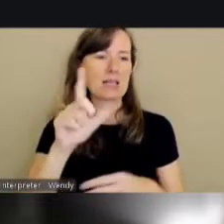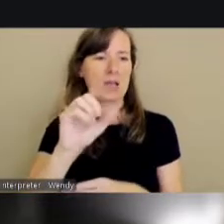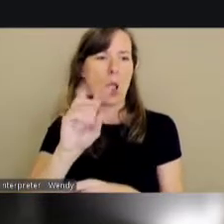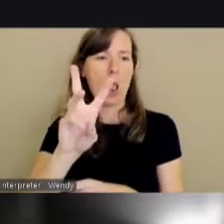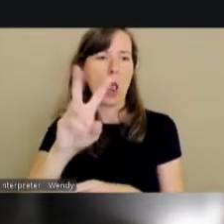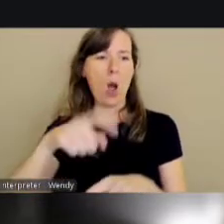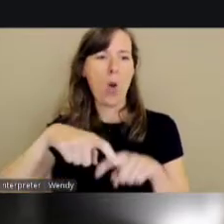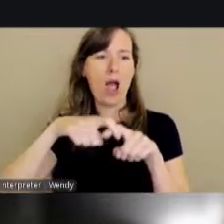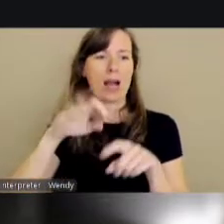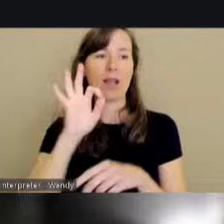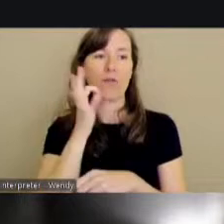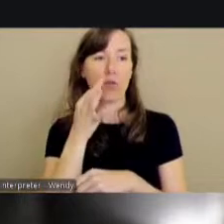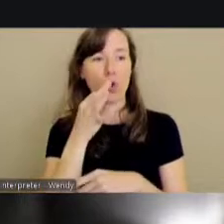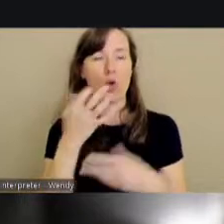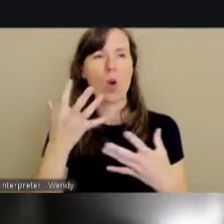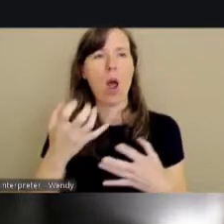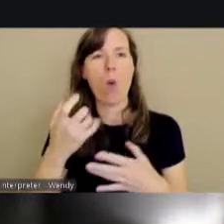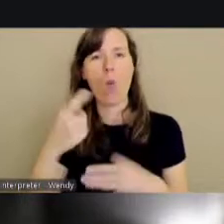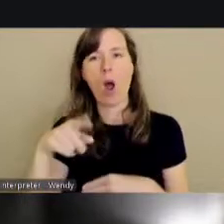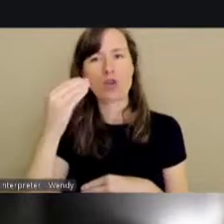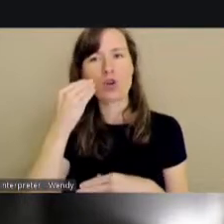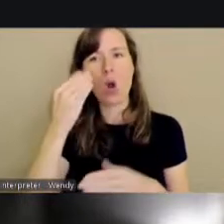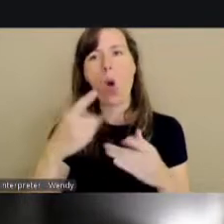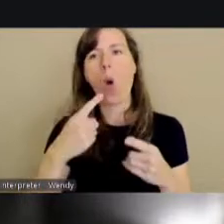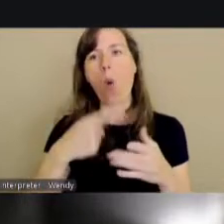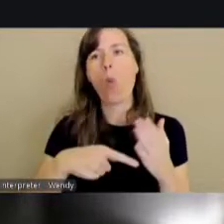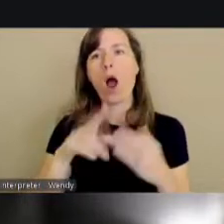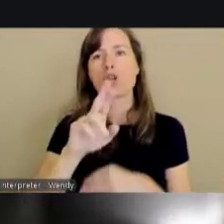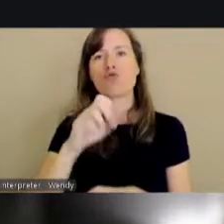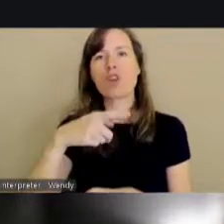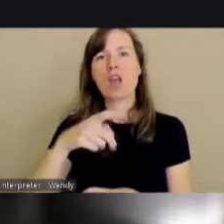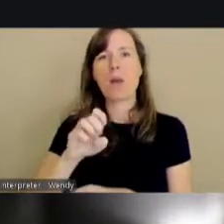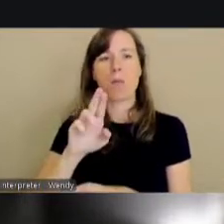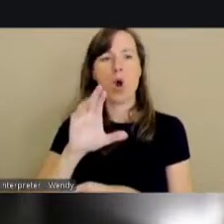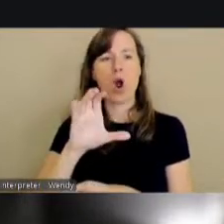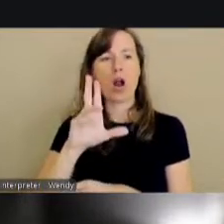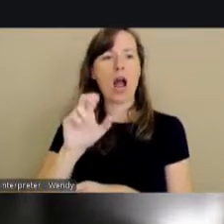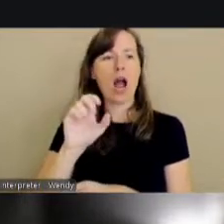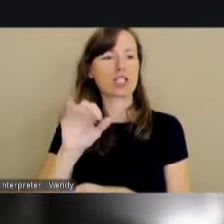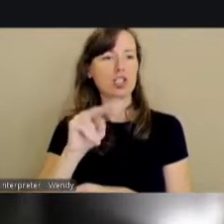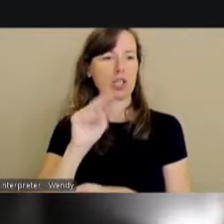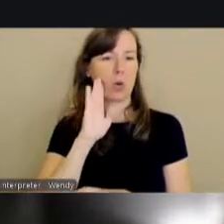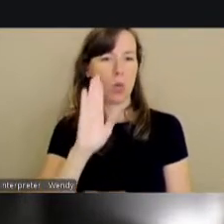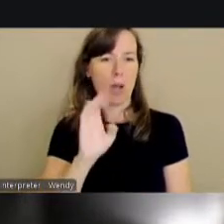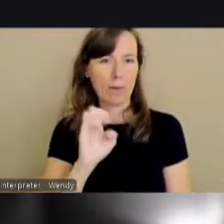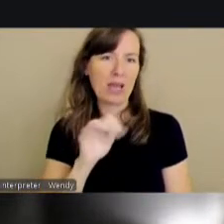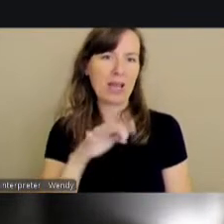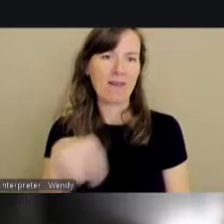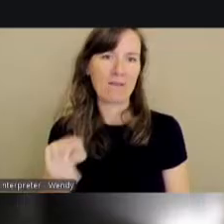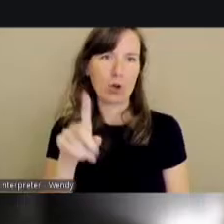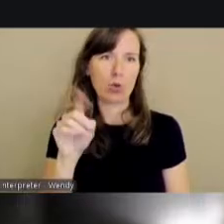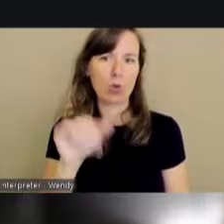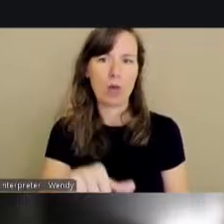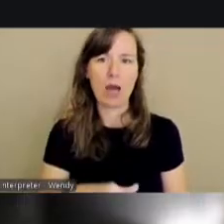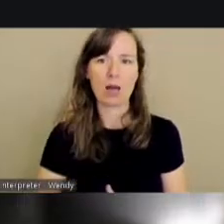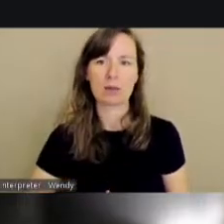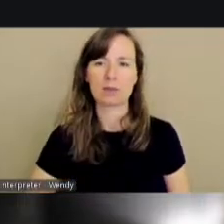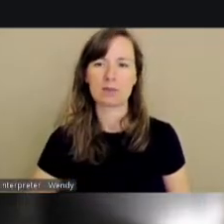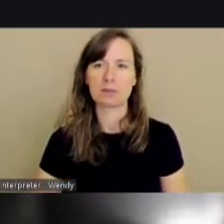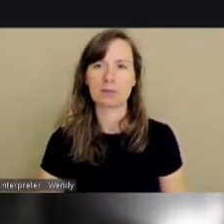want you to know what the repercussions could be or will be if you do that.